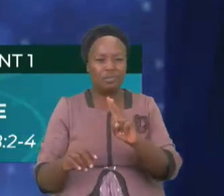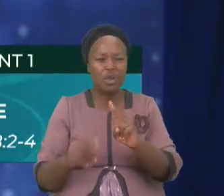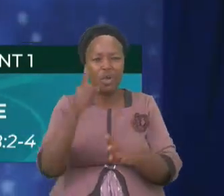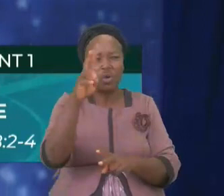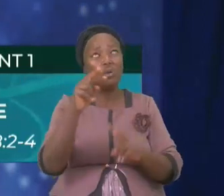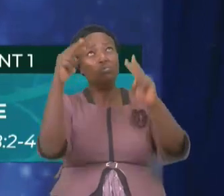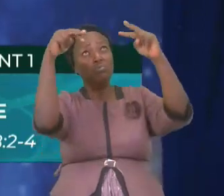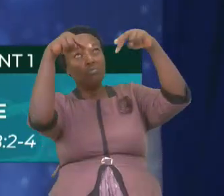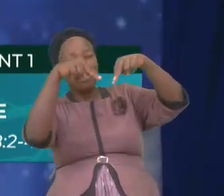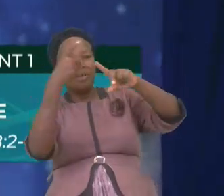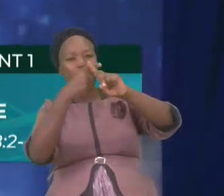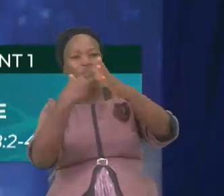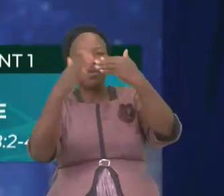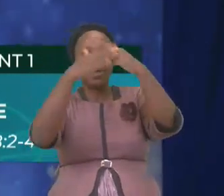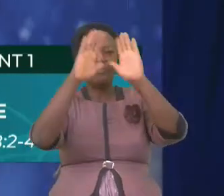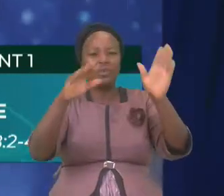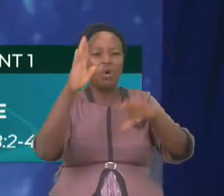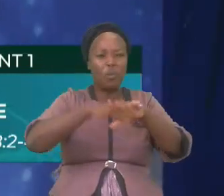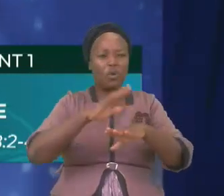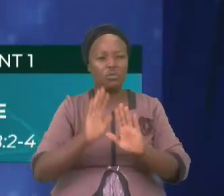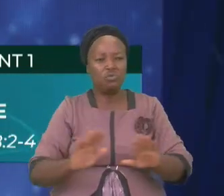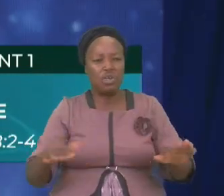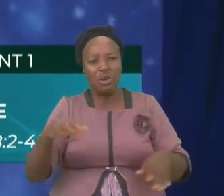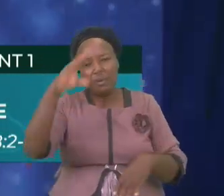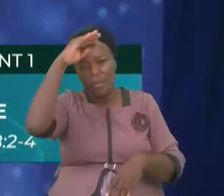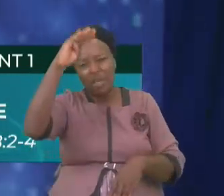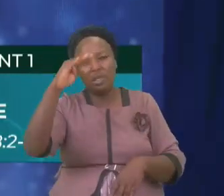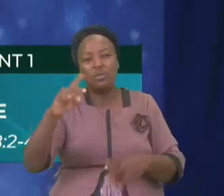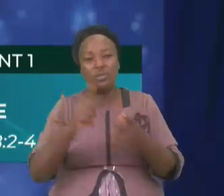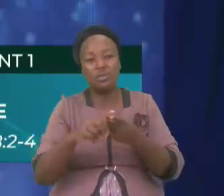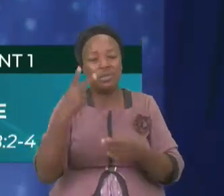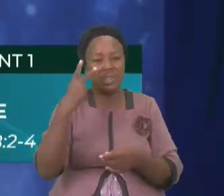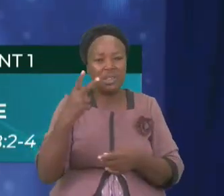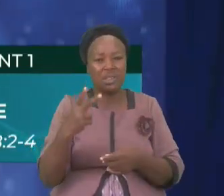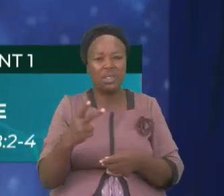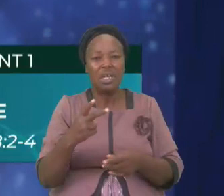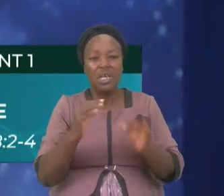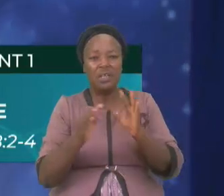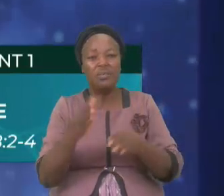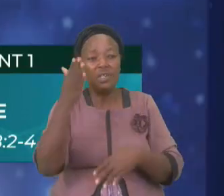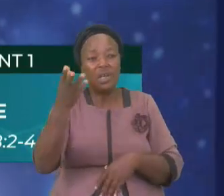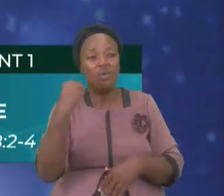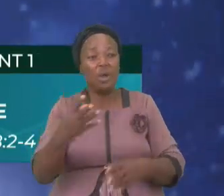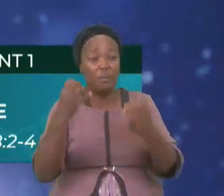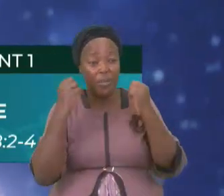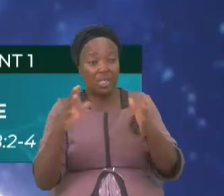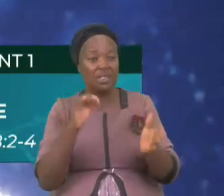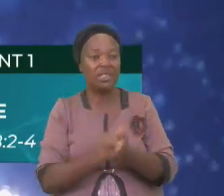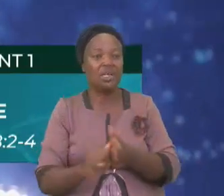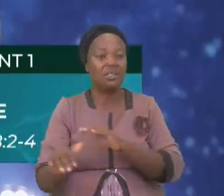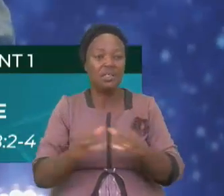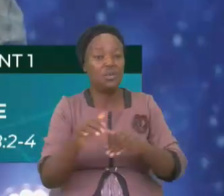were any that did understand, that did seek God. God